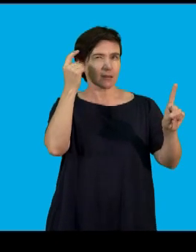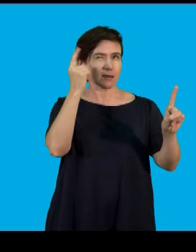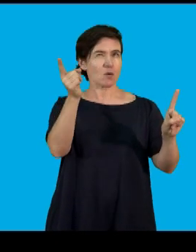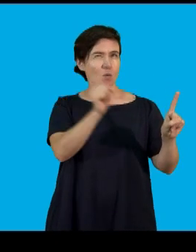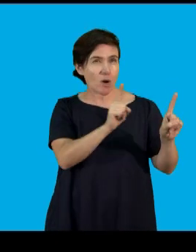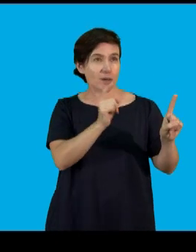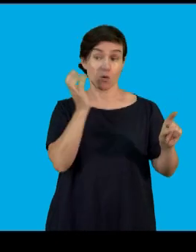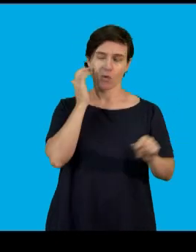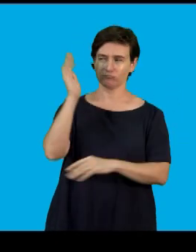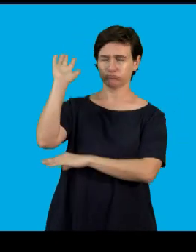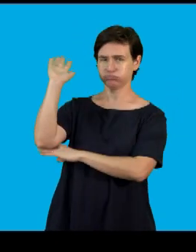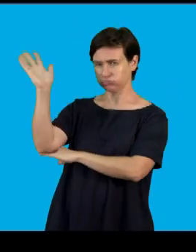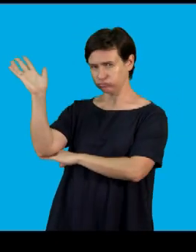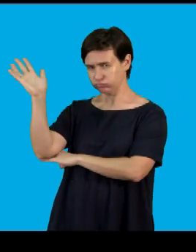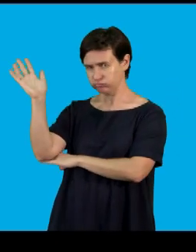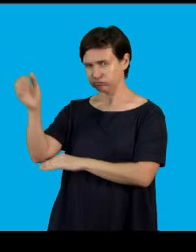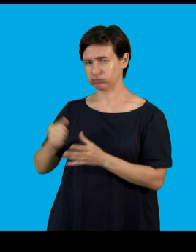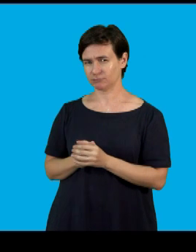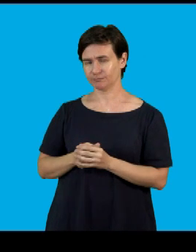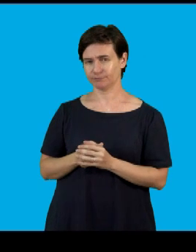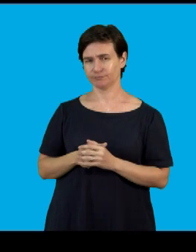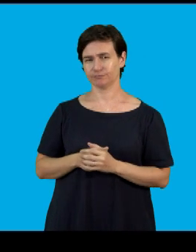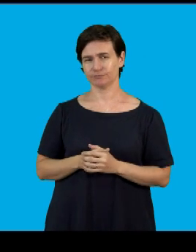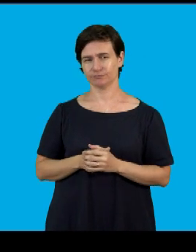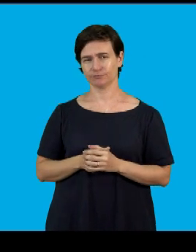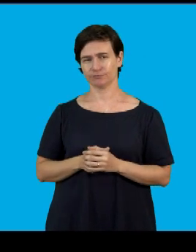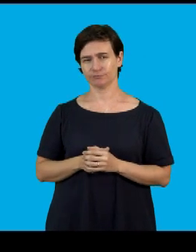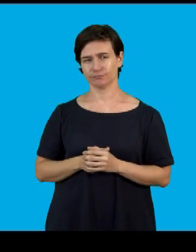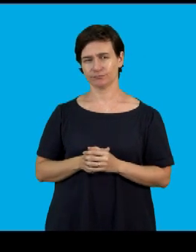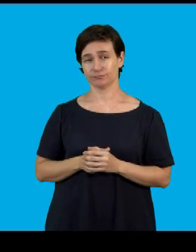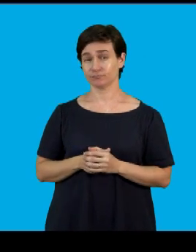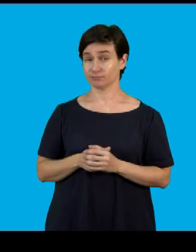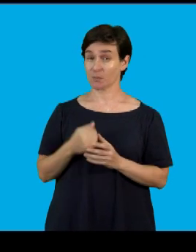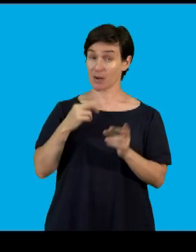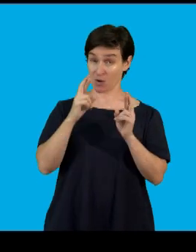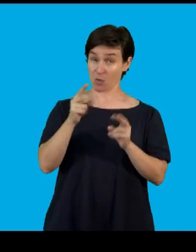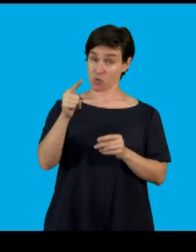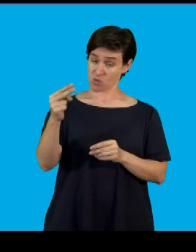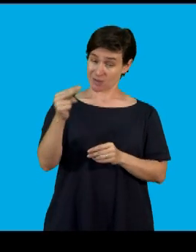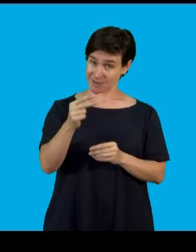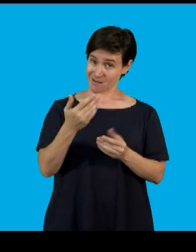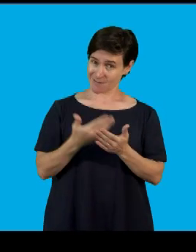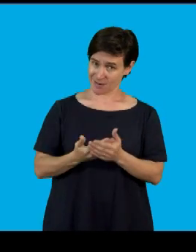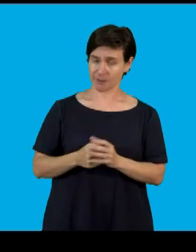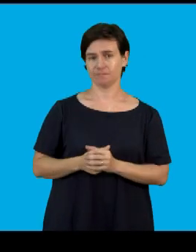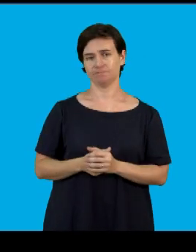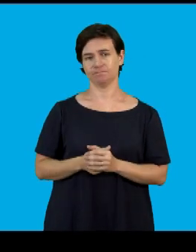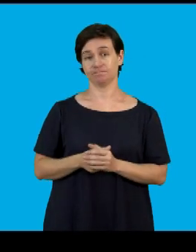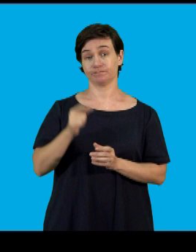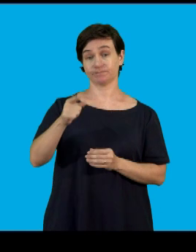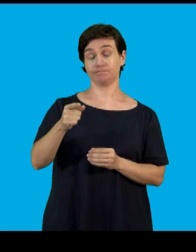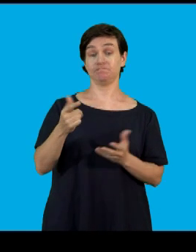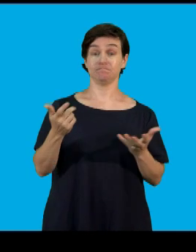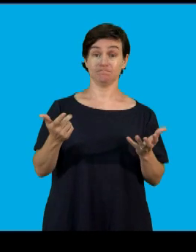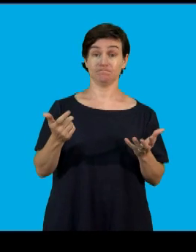you can see the answers already. 3 factors that Vuyo considered when preparing. I hope you can see. So now I